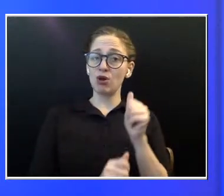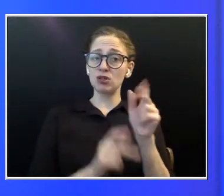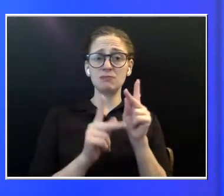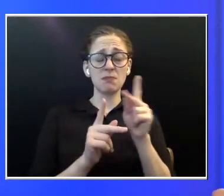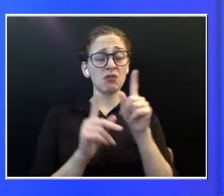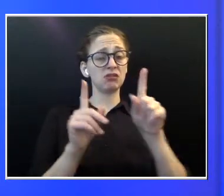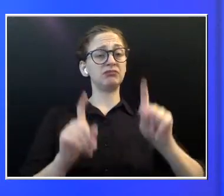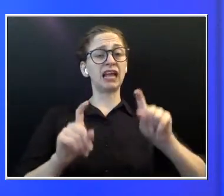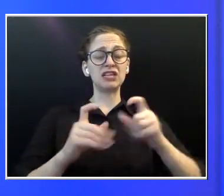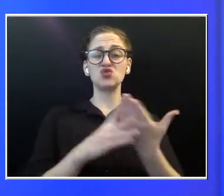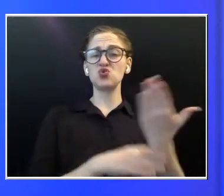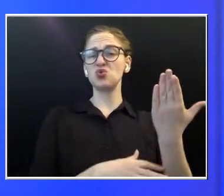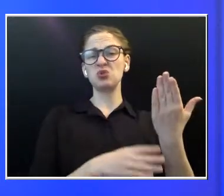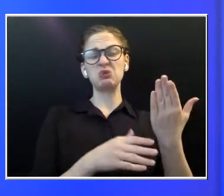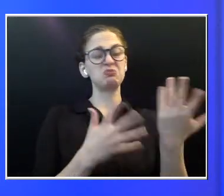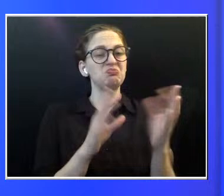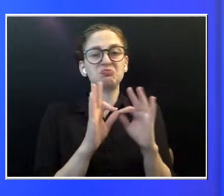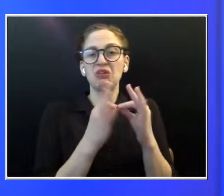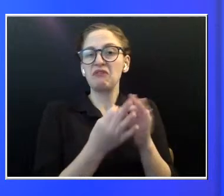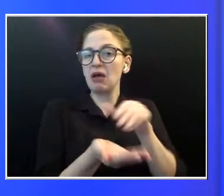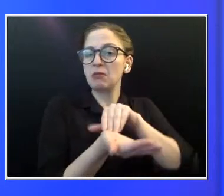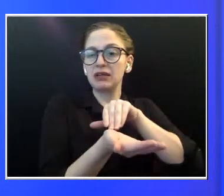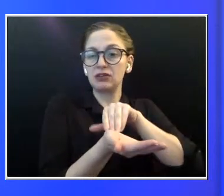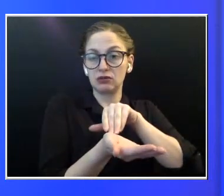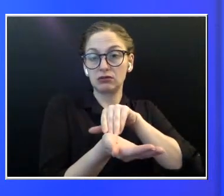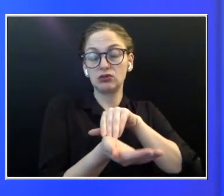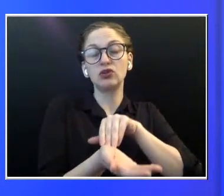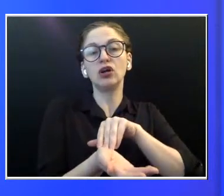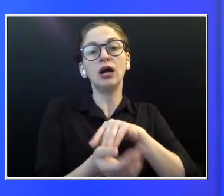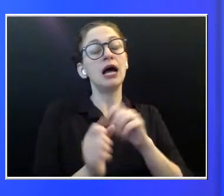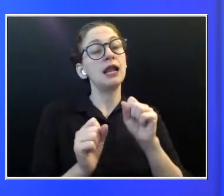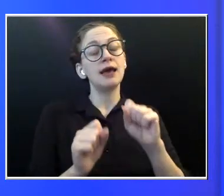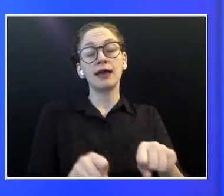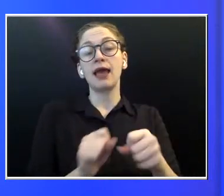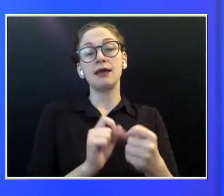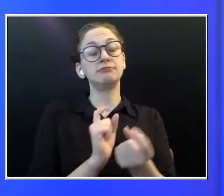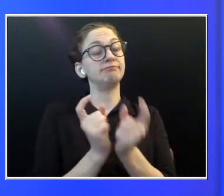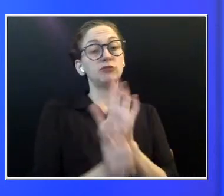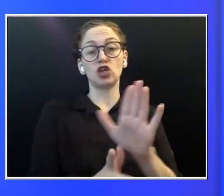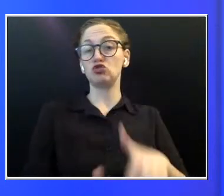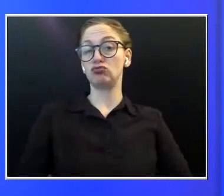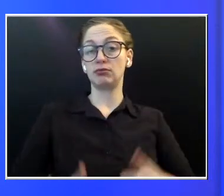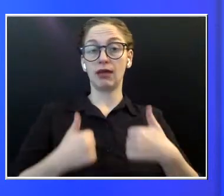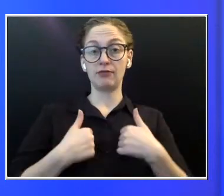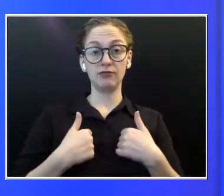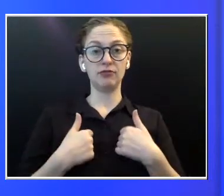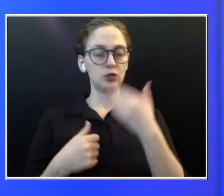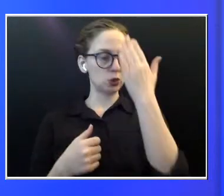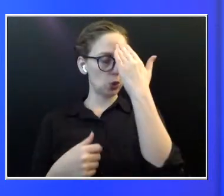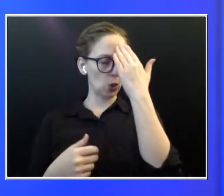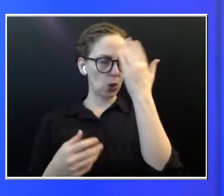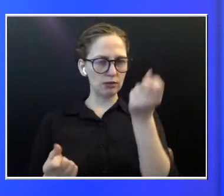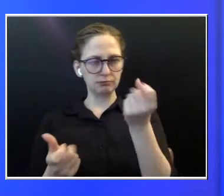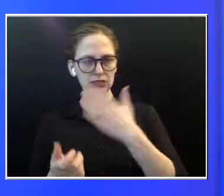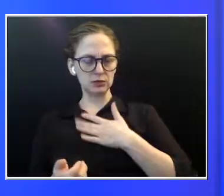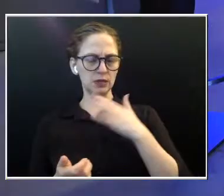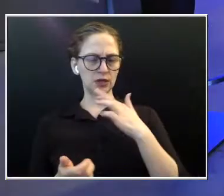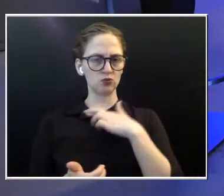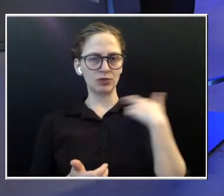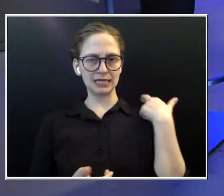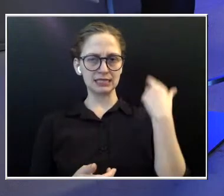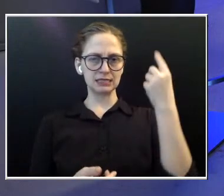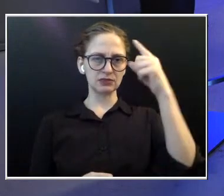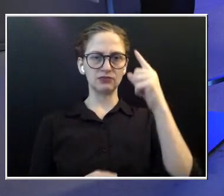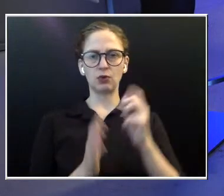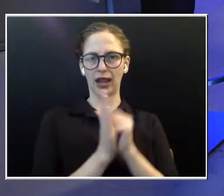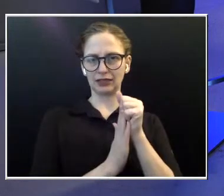to get that information and know your cancer risk and know that there's actions that you can take to reduce that risk. You